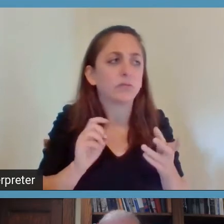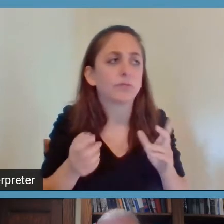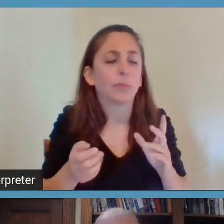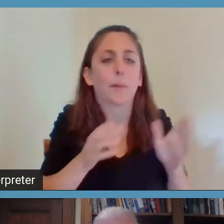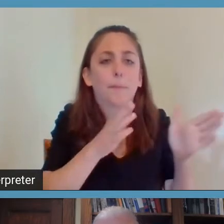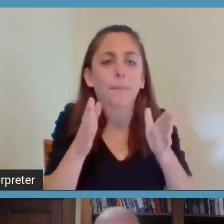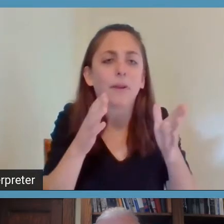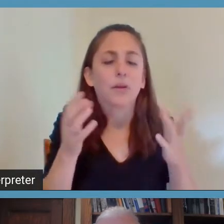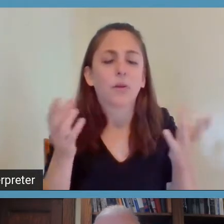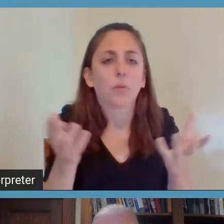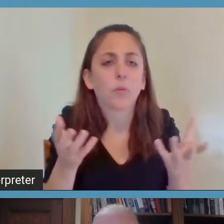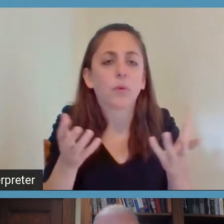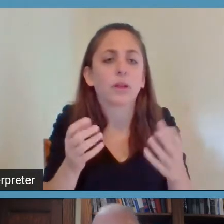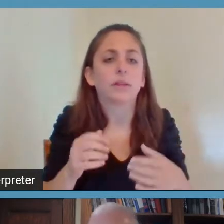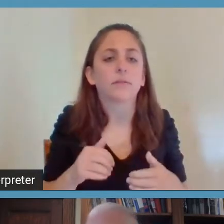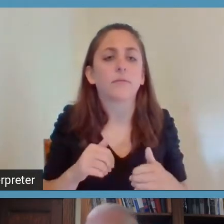of